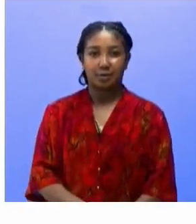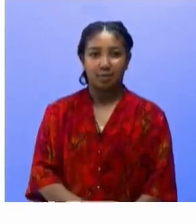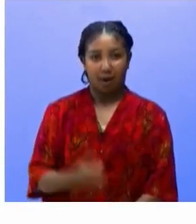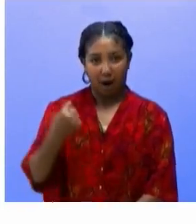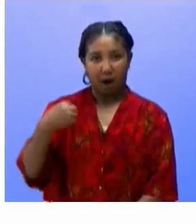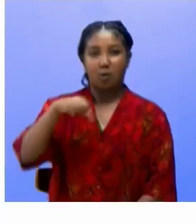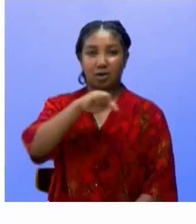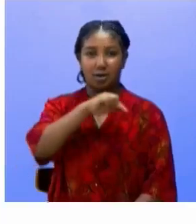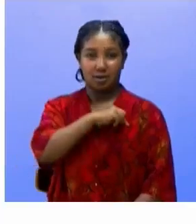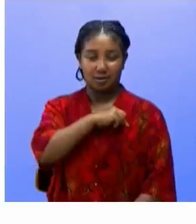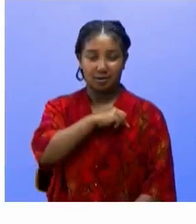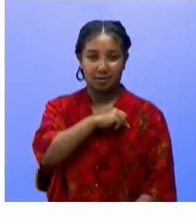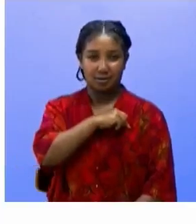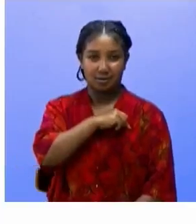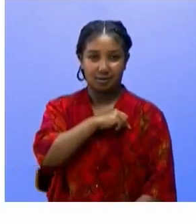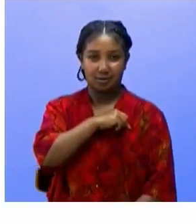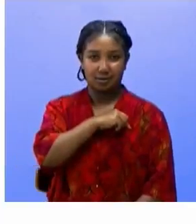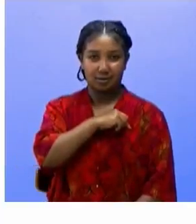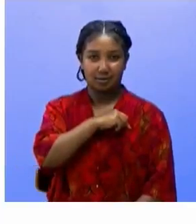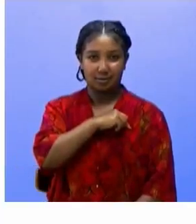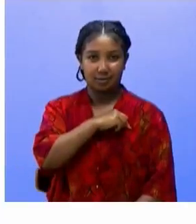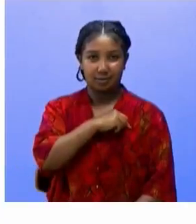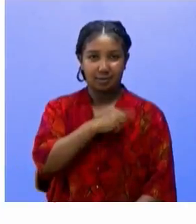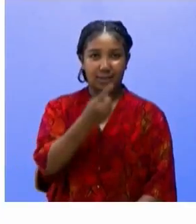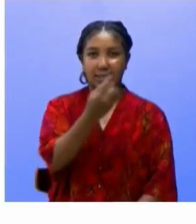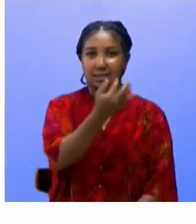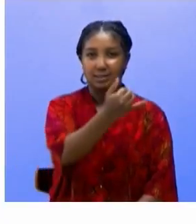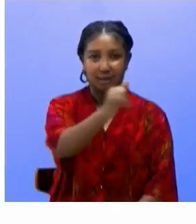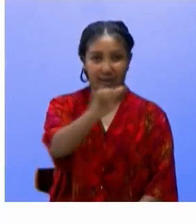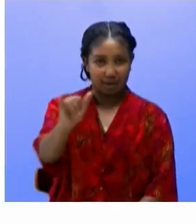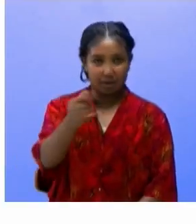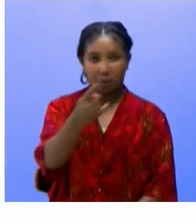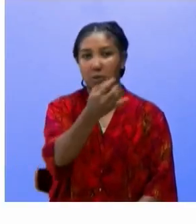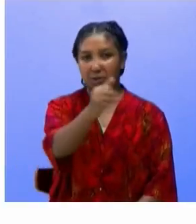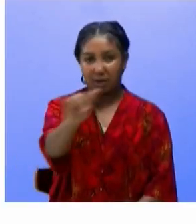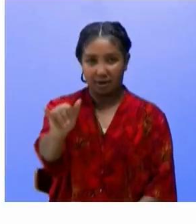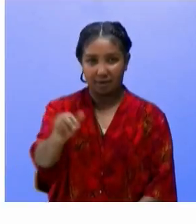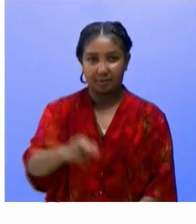our, yeah, their,